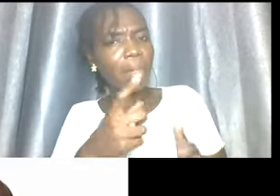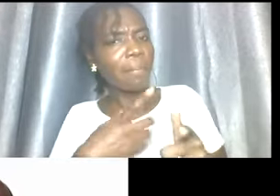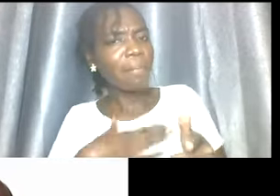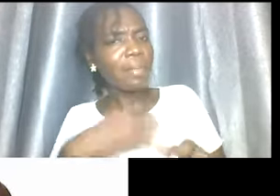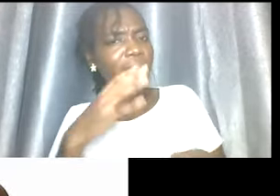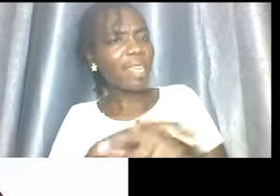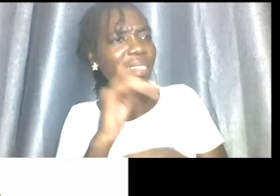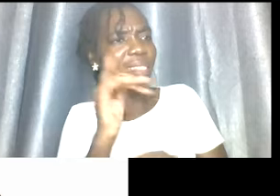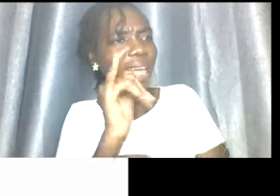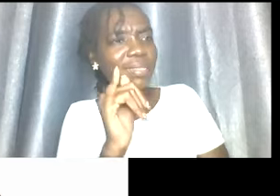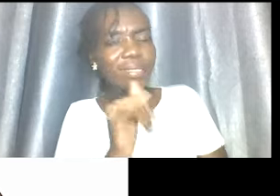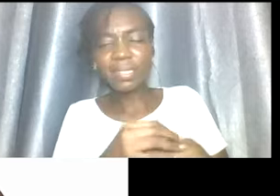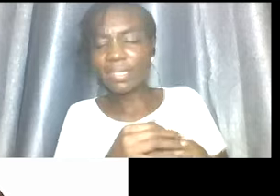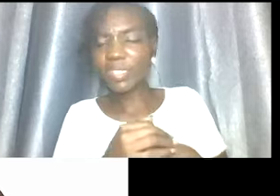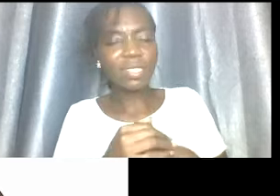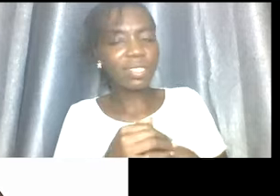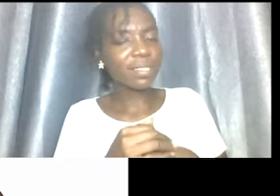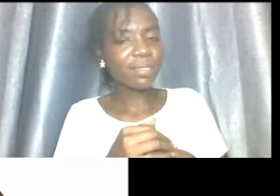of this.